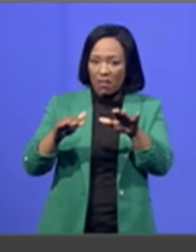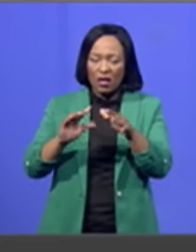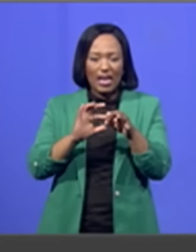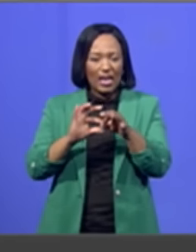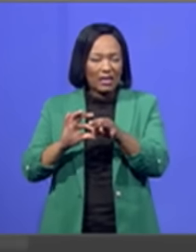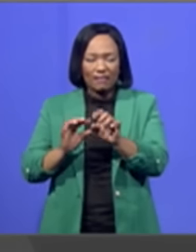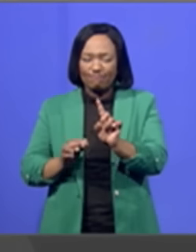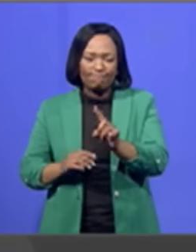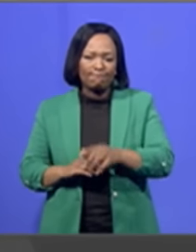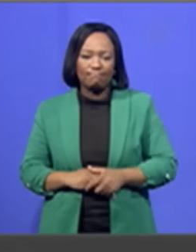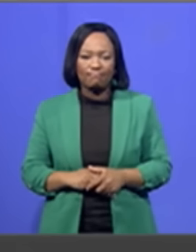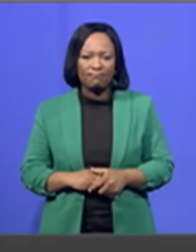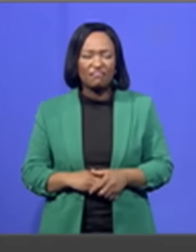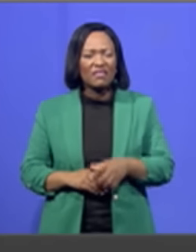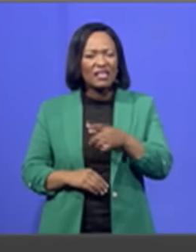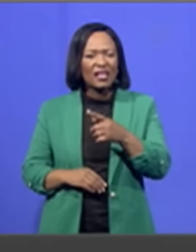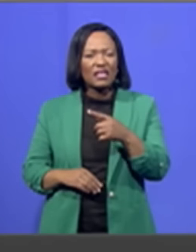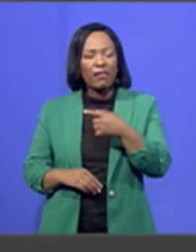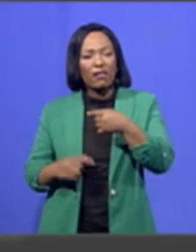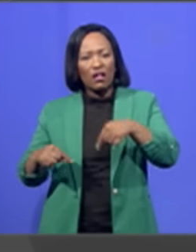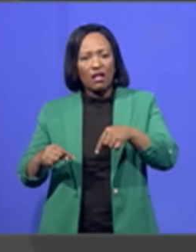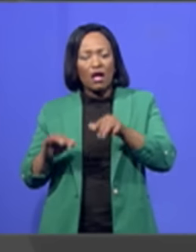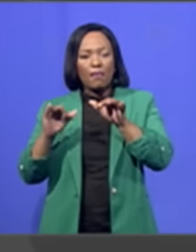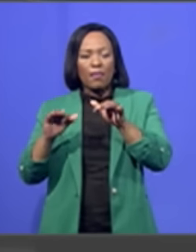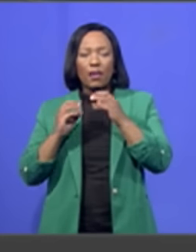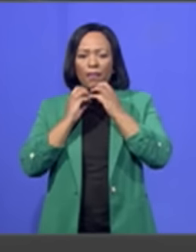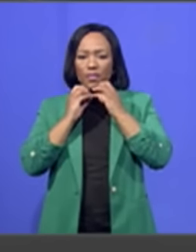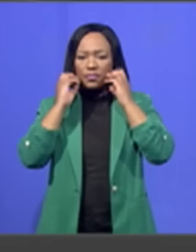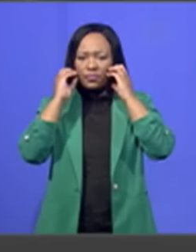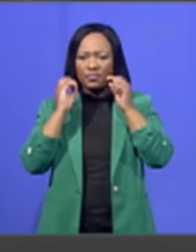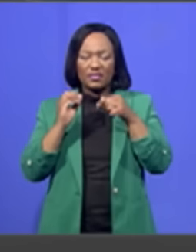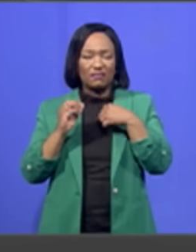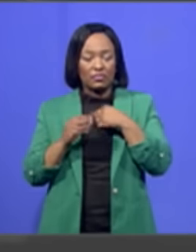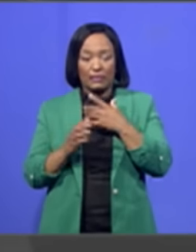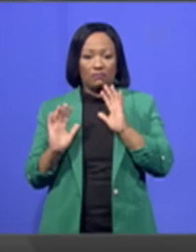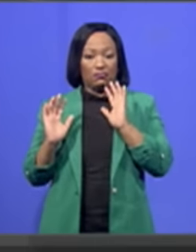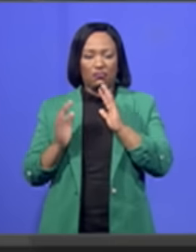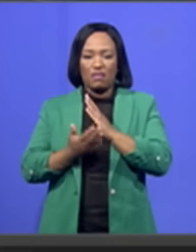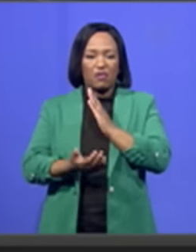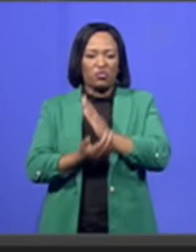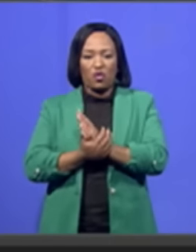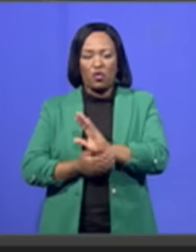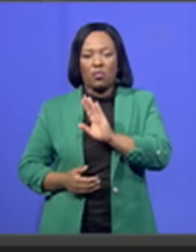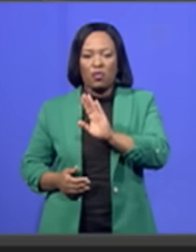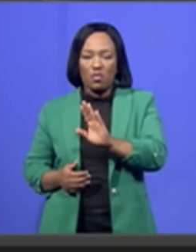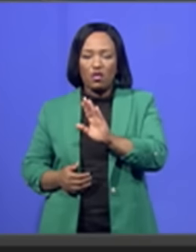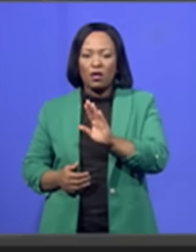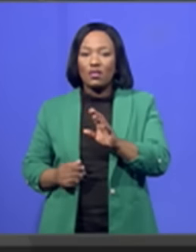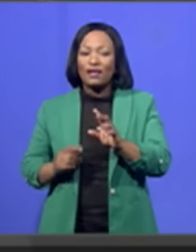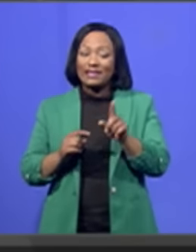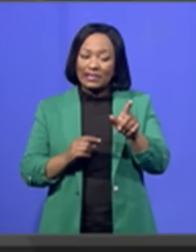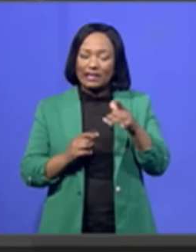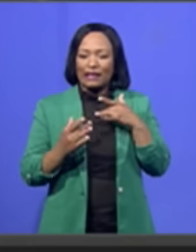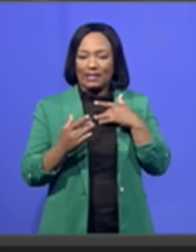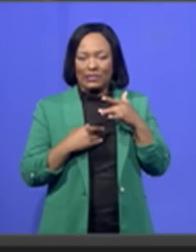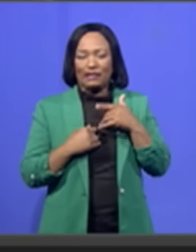associated with the people from Mozambique because they're speaking the same language. So I'm not sure on that at that point. But it is a concern